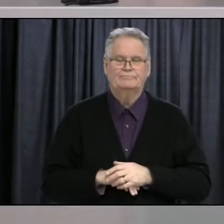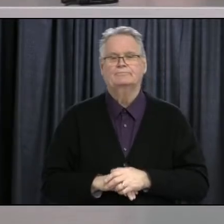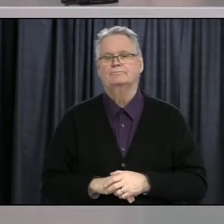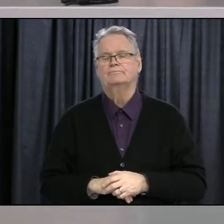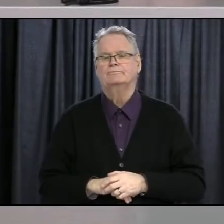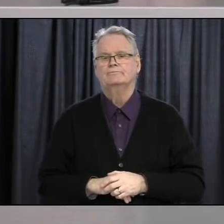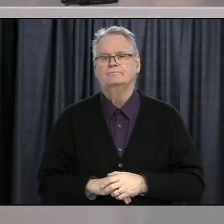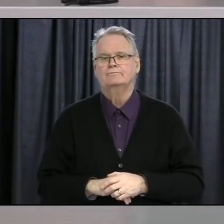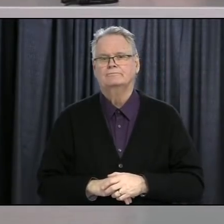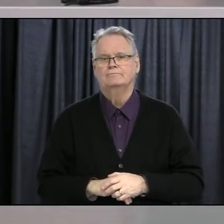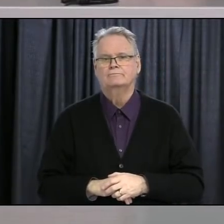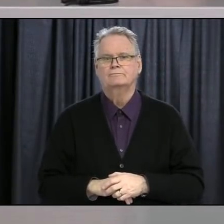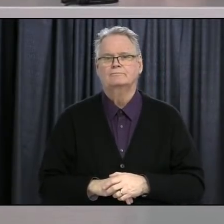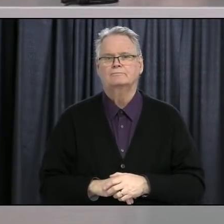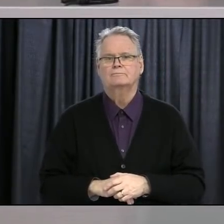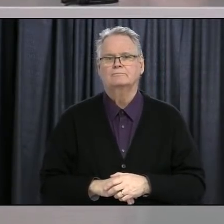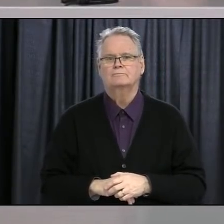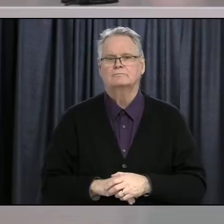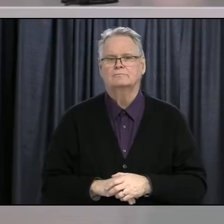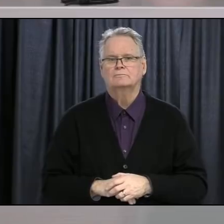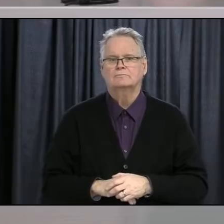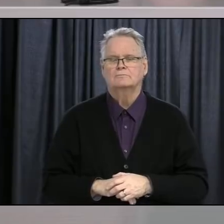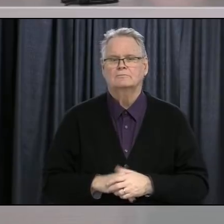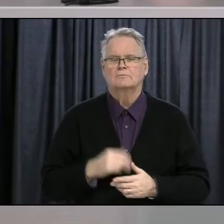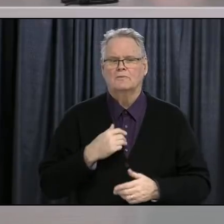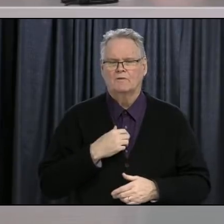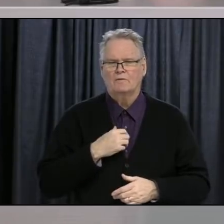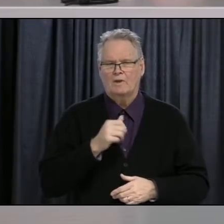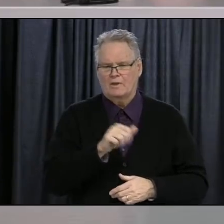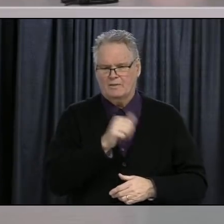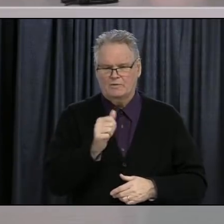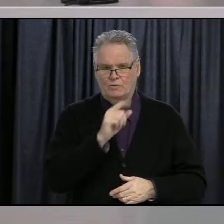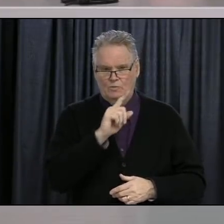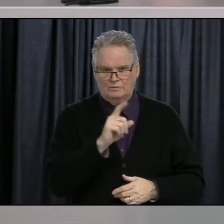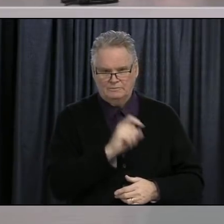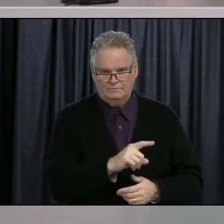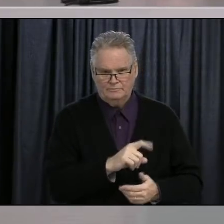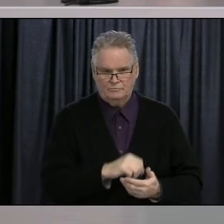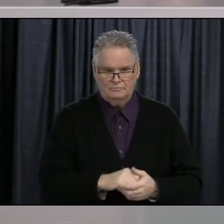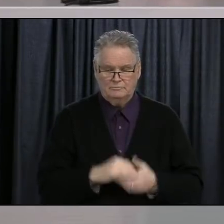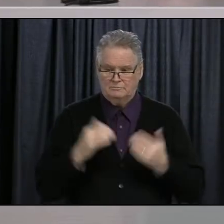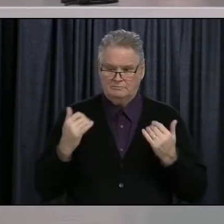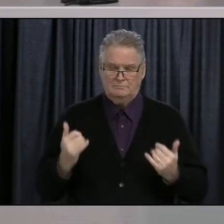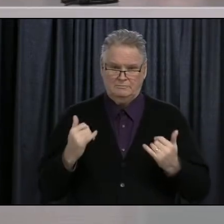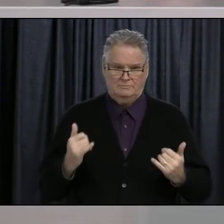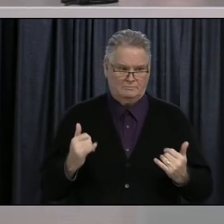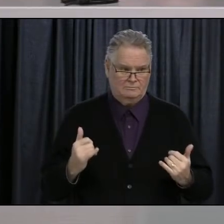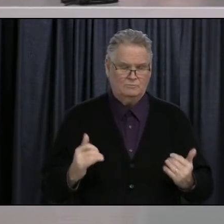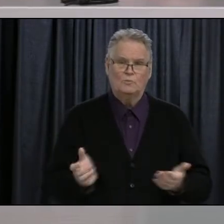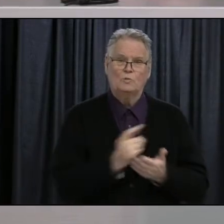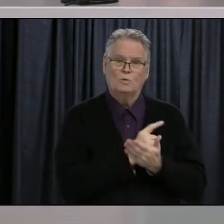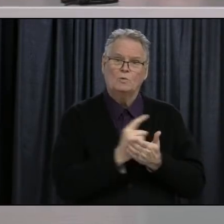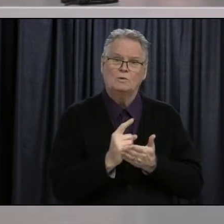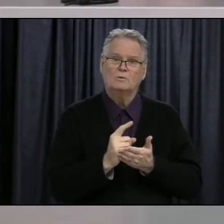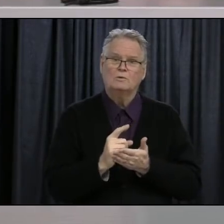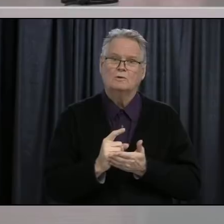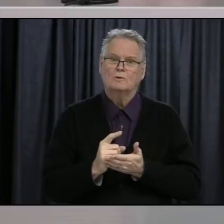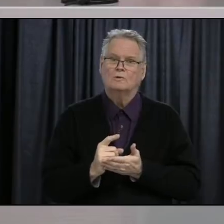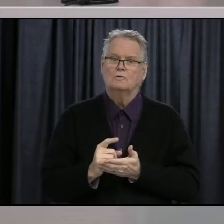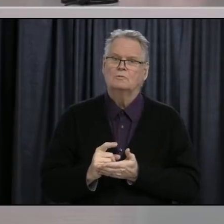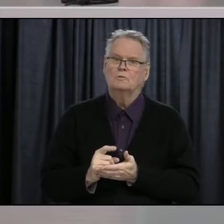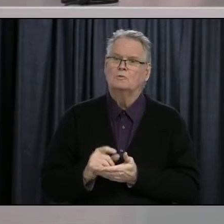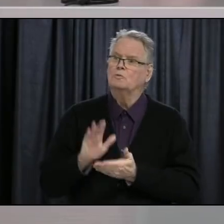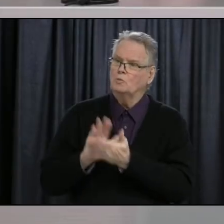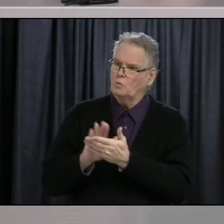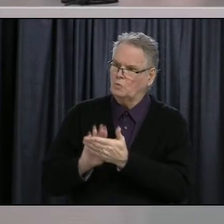Thank you. And Dr. Fitzgerald, another question for you. This week, some schools are going back into class, beginning on